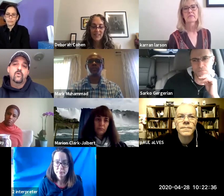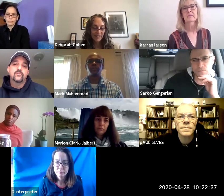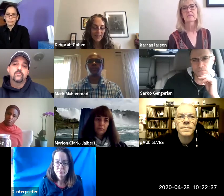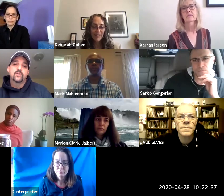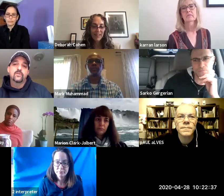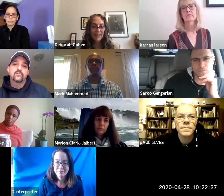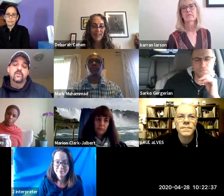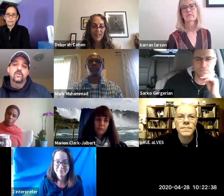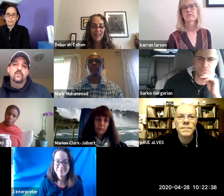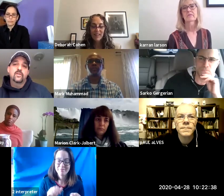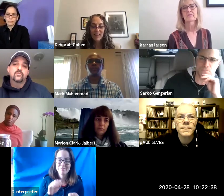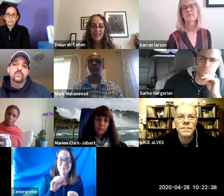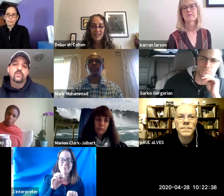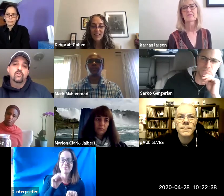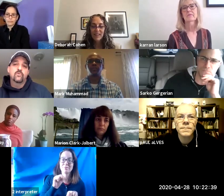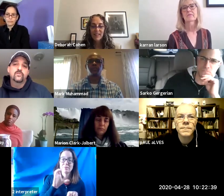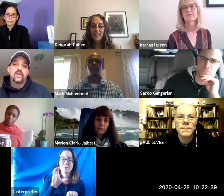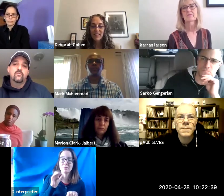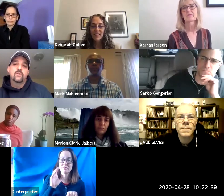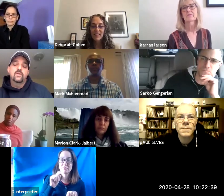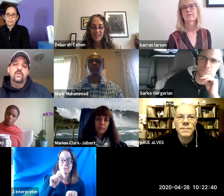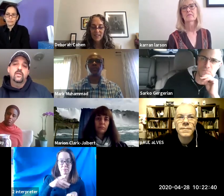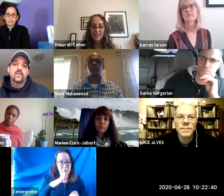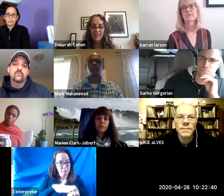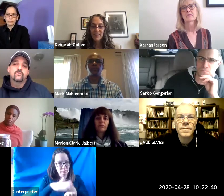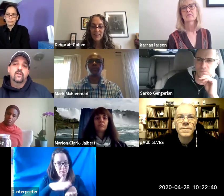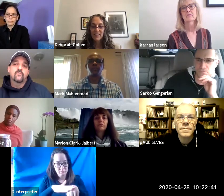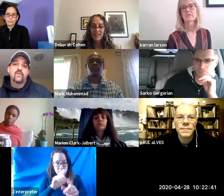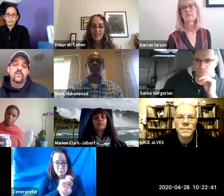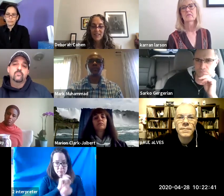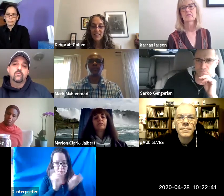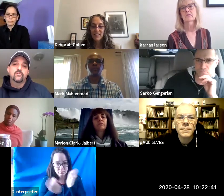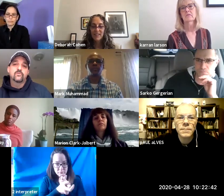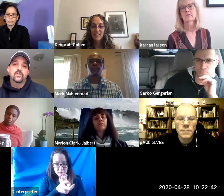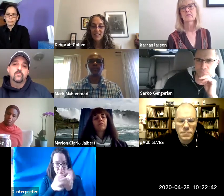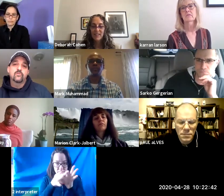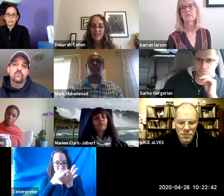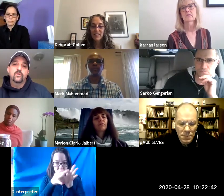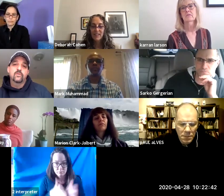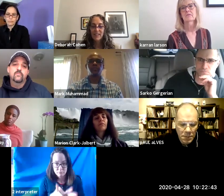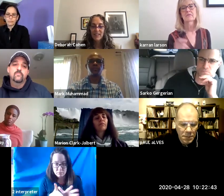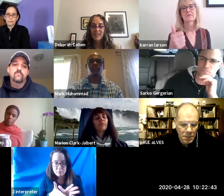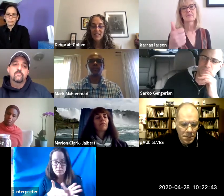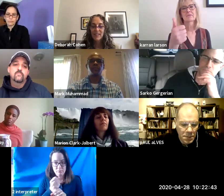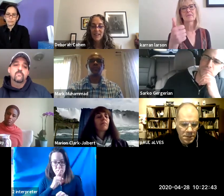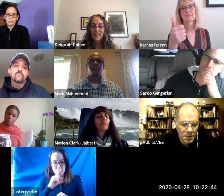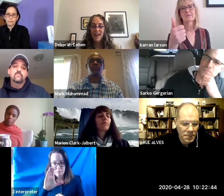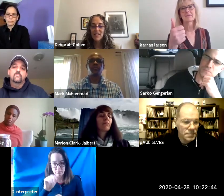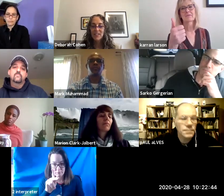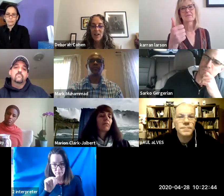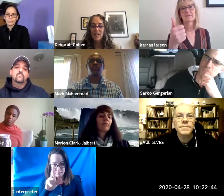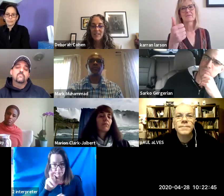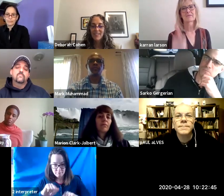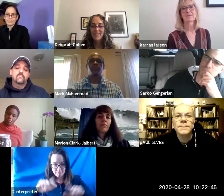hear the question, because they're switching interpreters now, and Karen's trying to find the next person who's going to be interpreting.